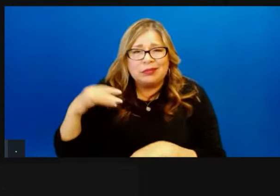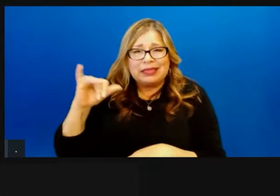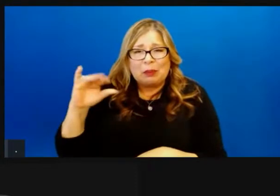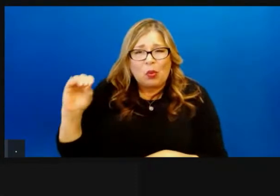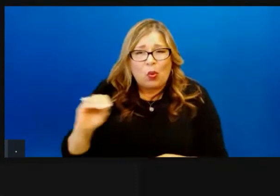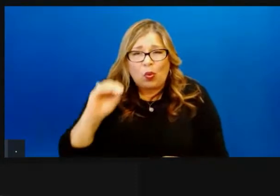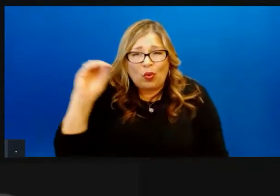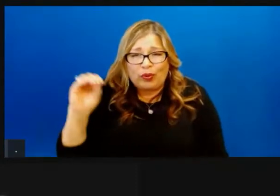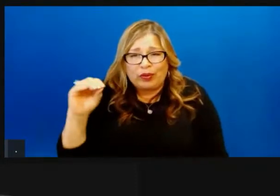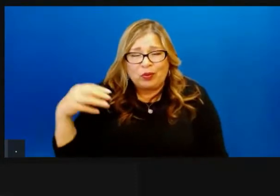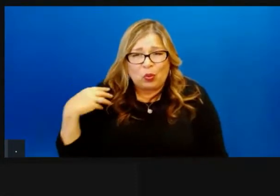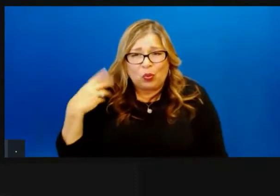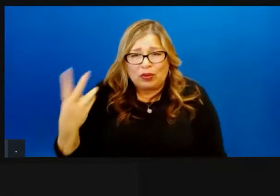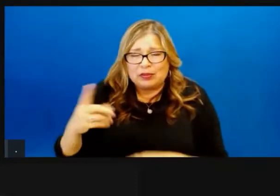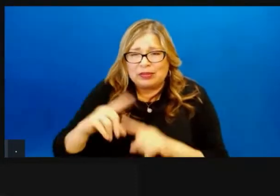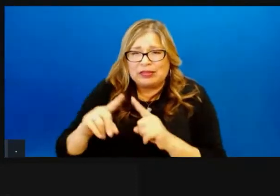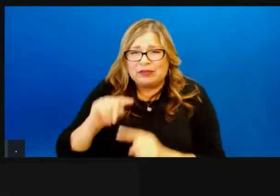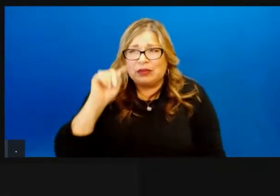these other states.